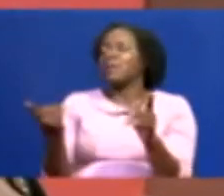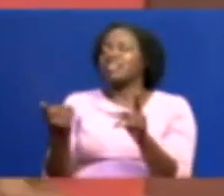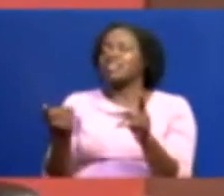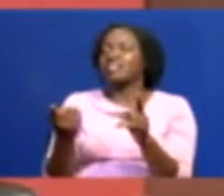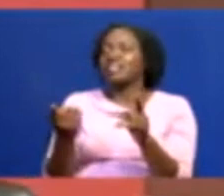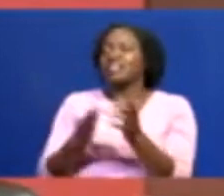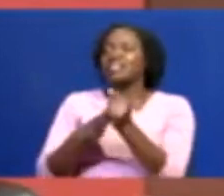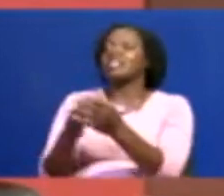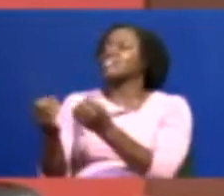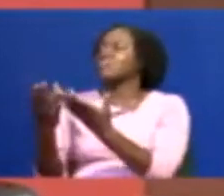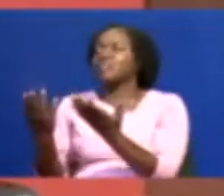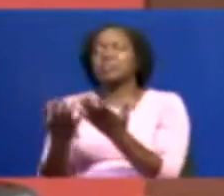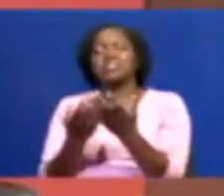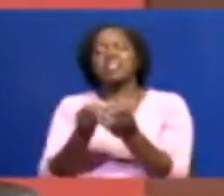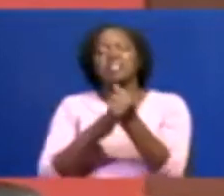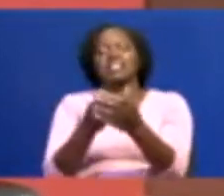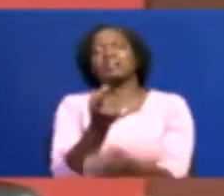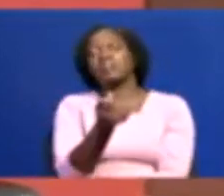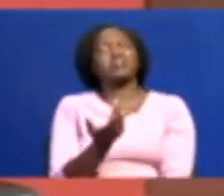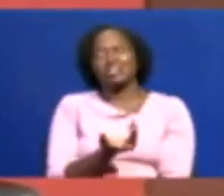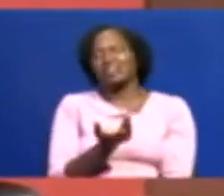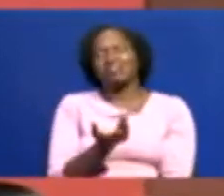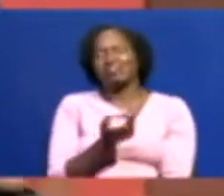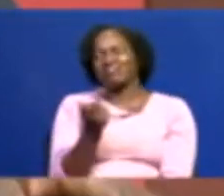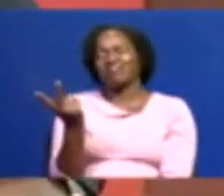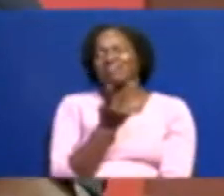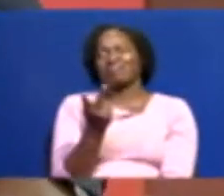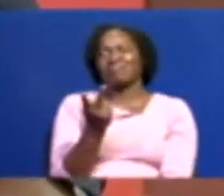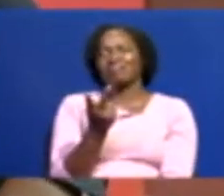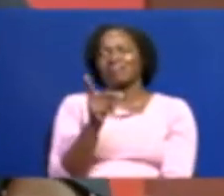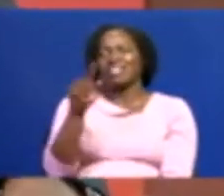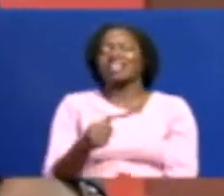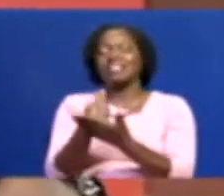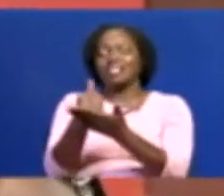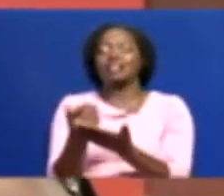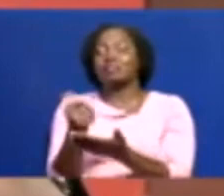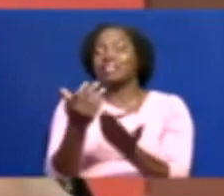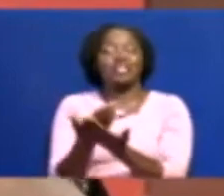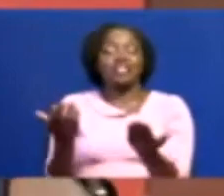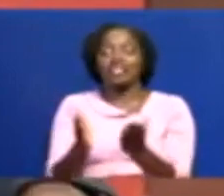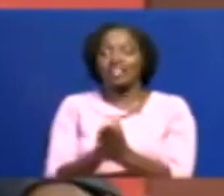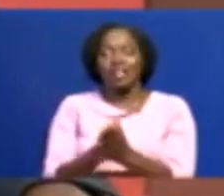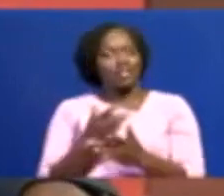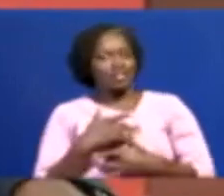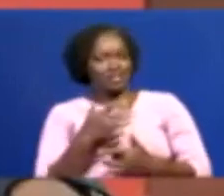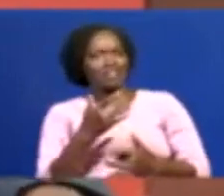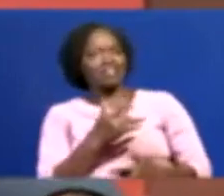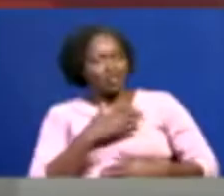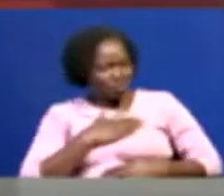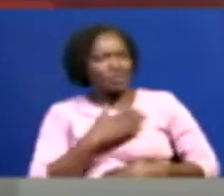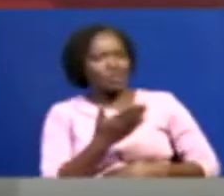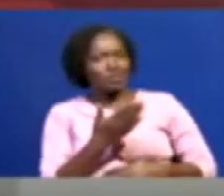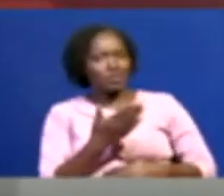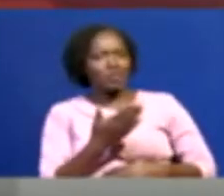leader of majority, leader of minority, those ones, they can't help any this nation. That is interesting, Mheshimiwa. You have even